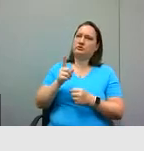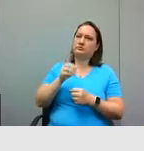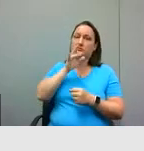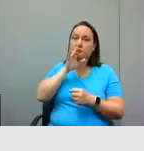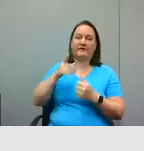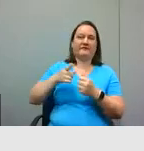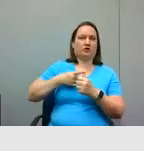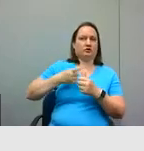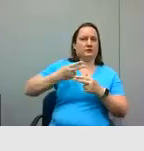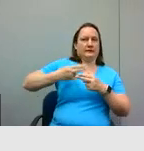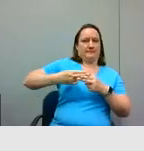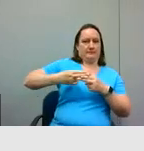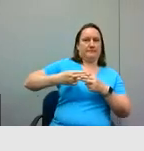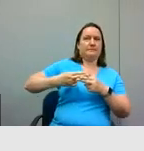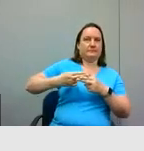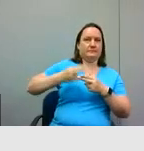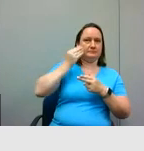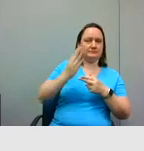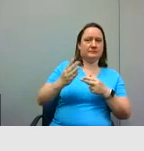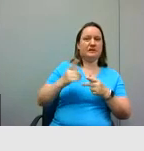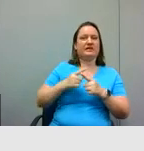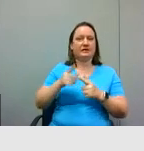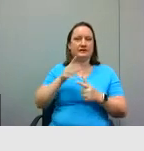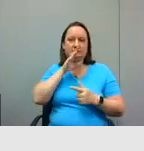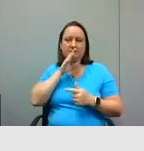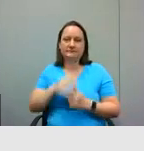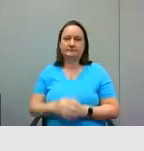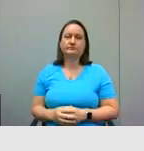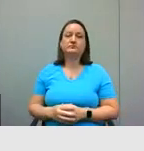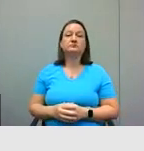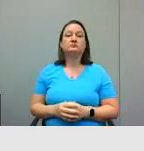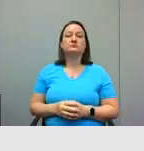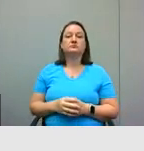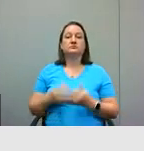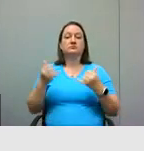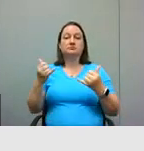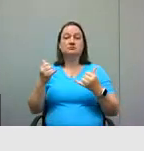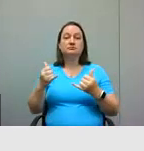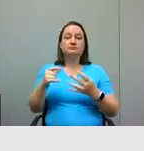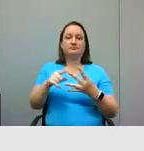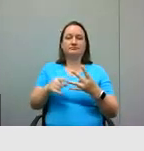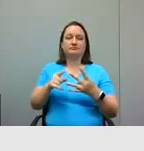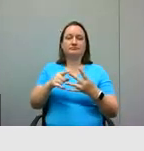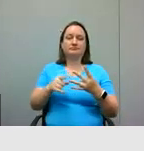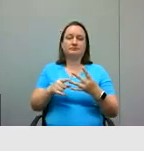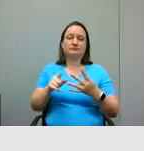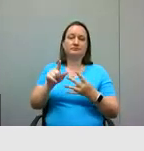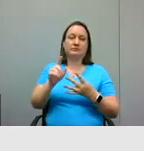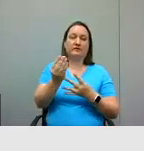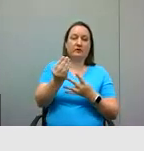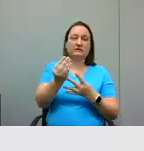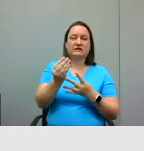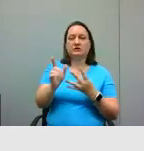you speak if you unmute. This is again for September 14th or 21st.